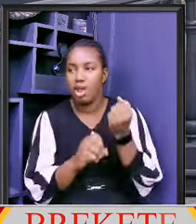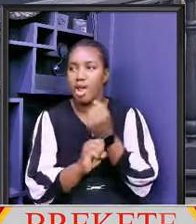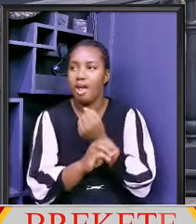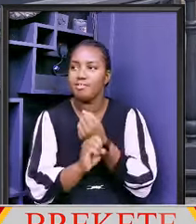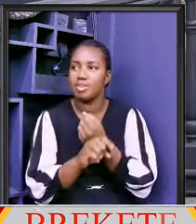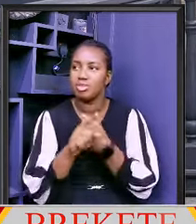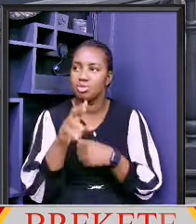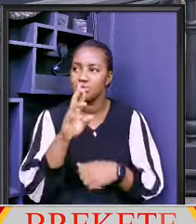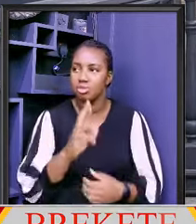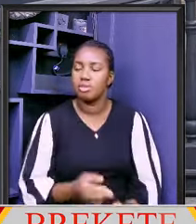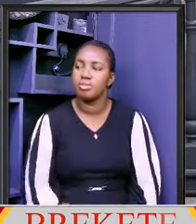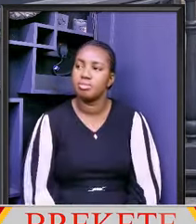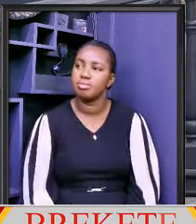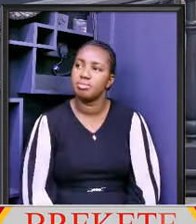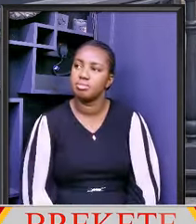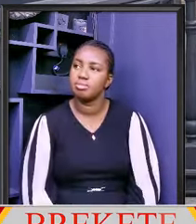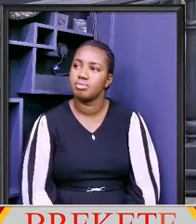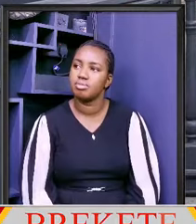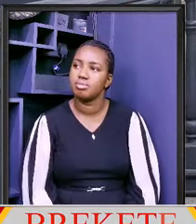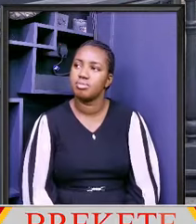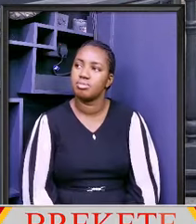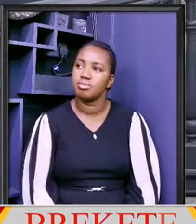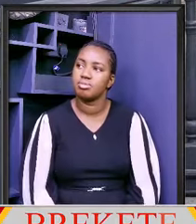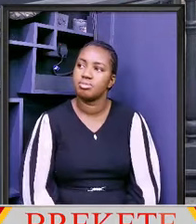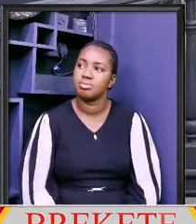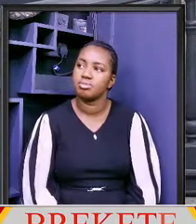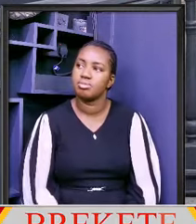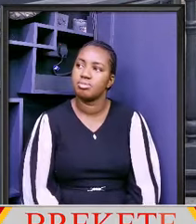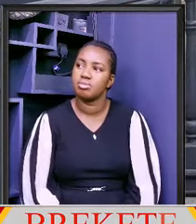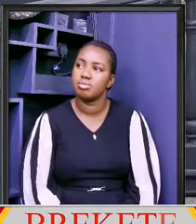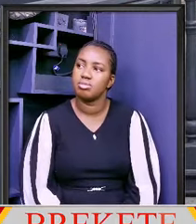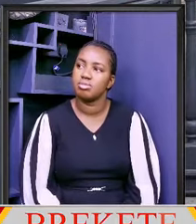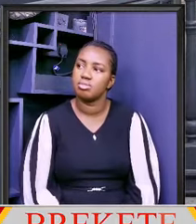sir. Yes. It's on, sir. What's his on?